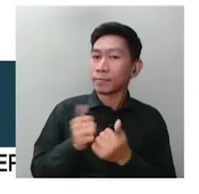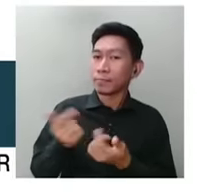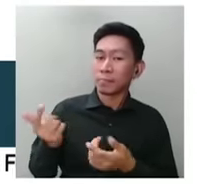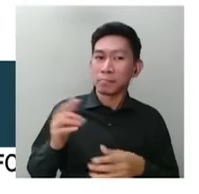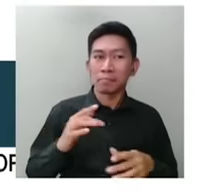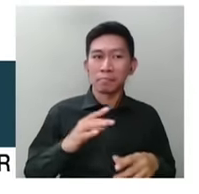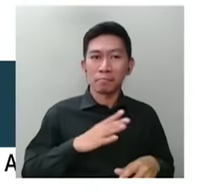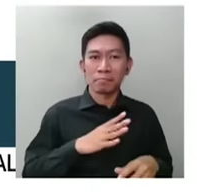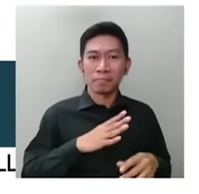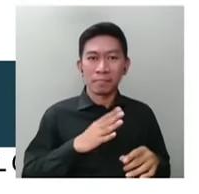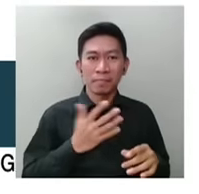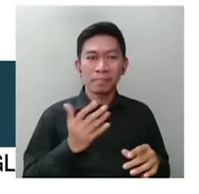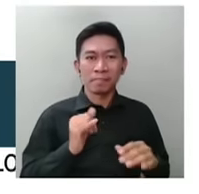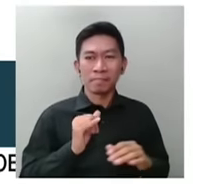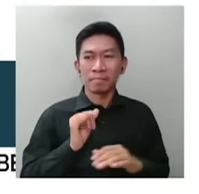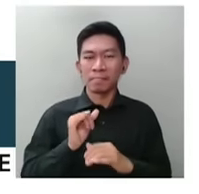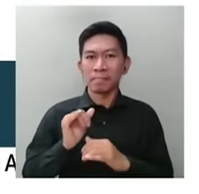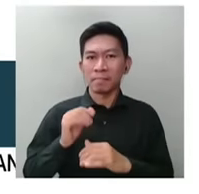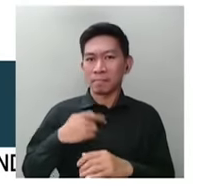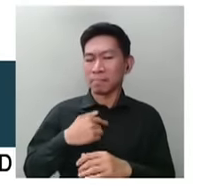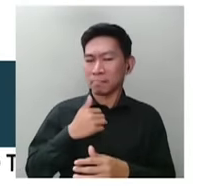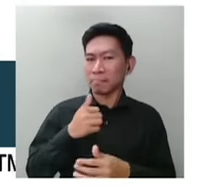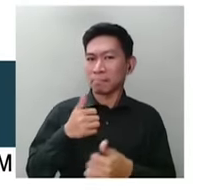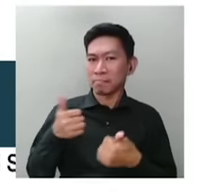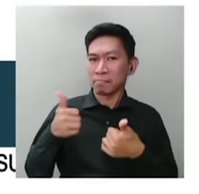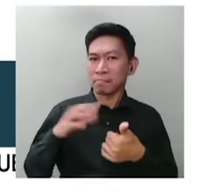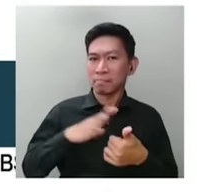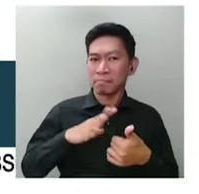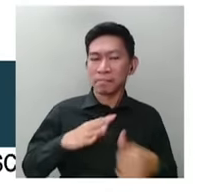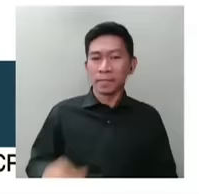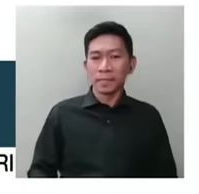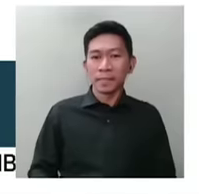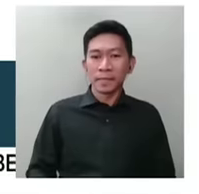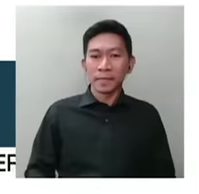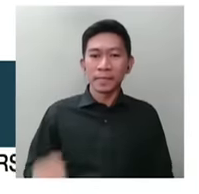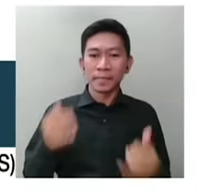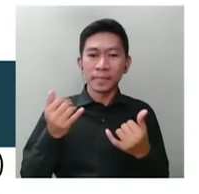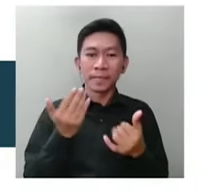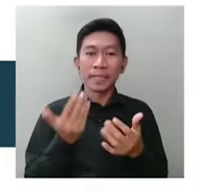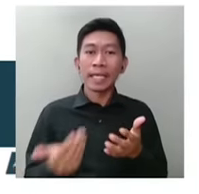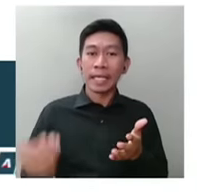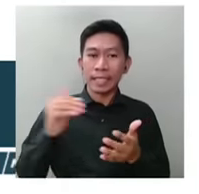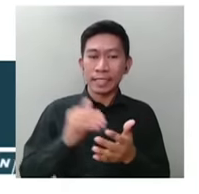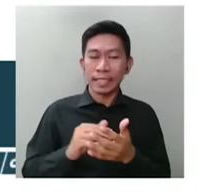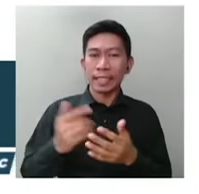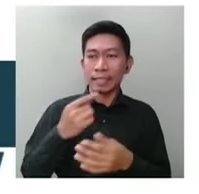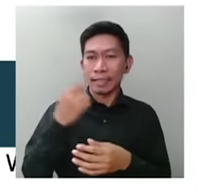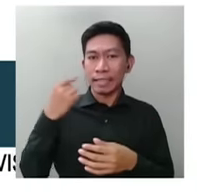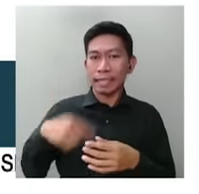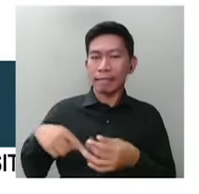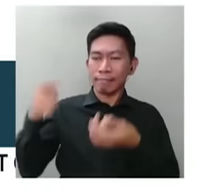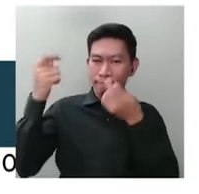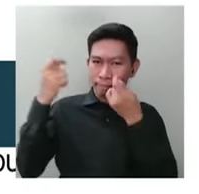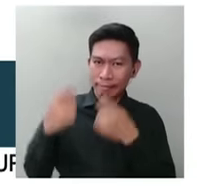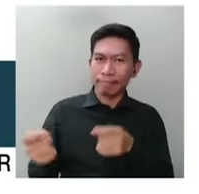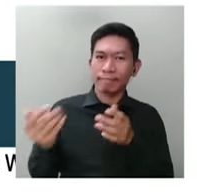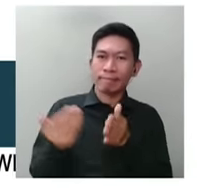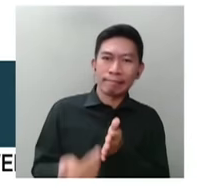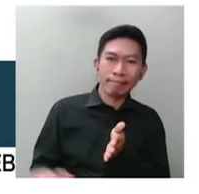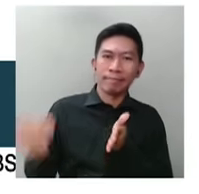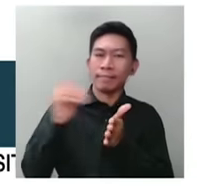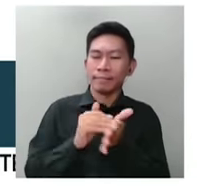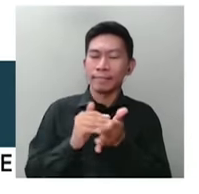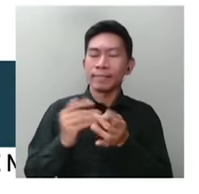Doing well, yeah. All right. Another day, another attempt to fabricate and claim and overreach